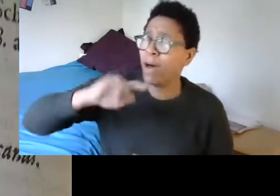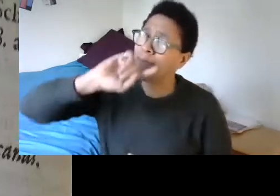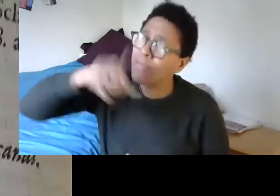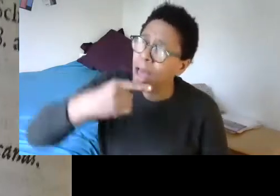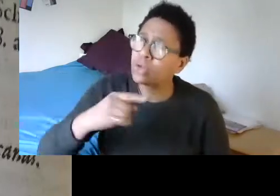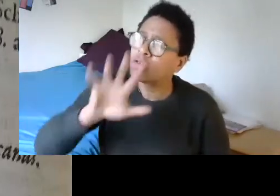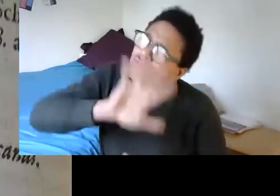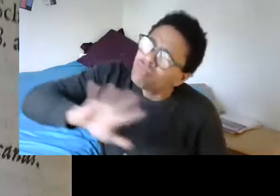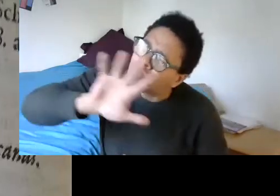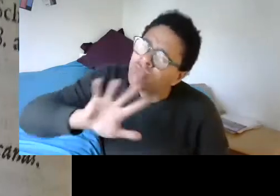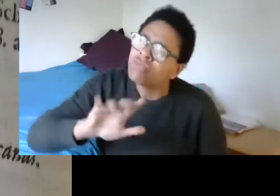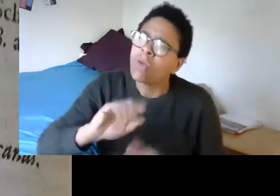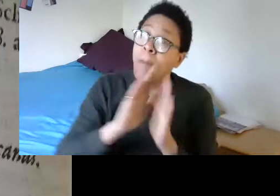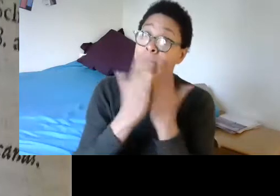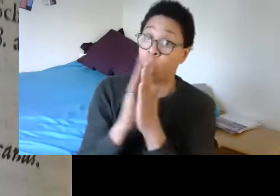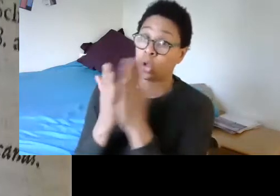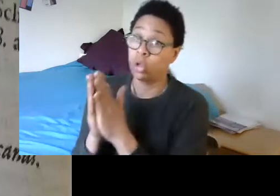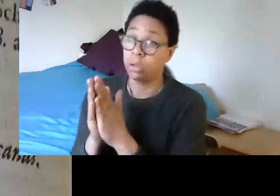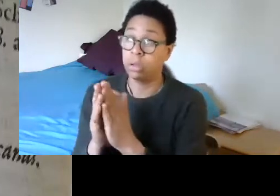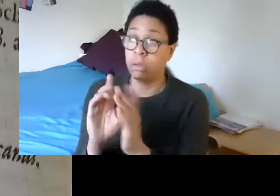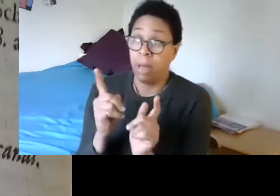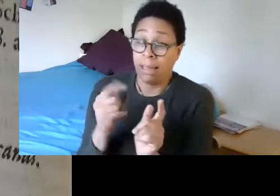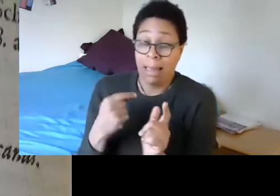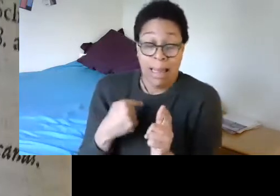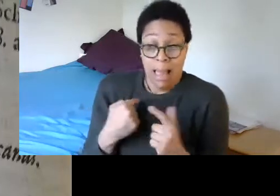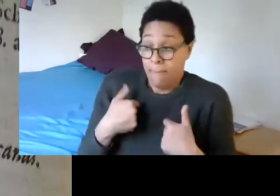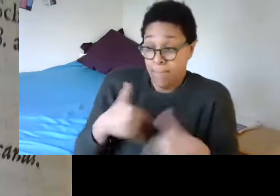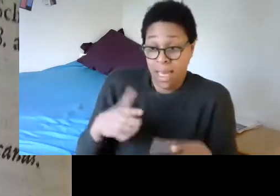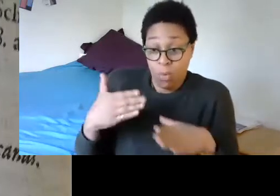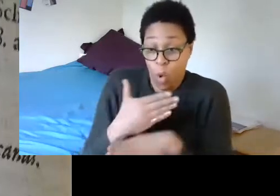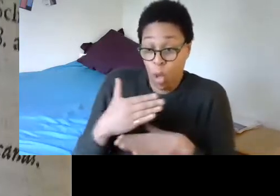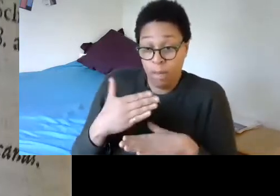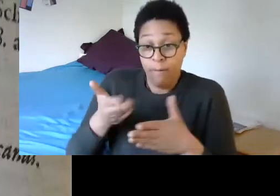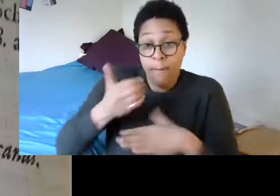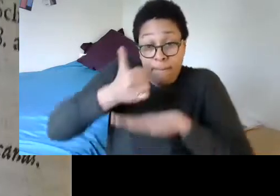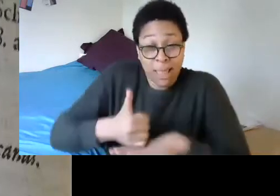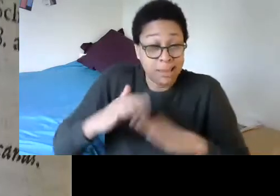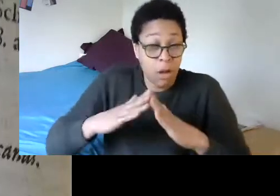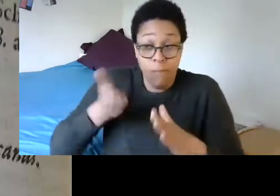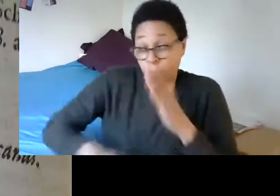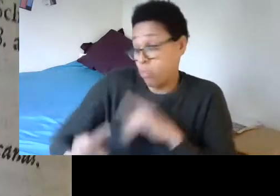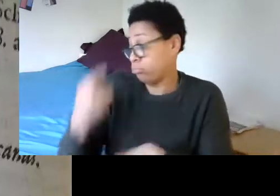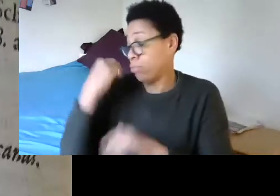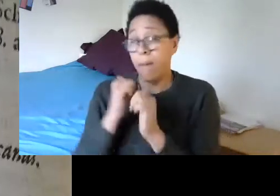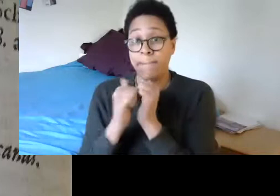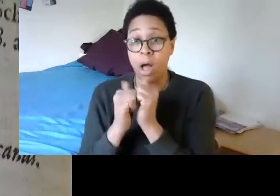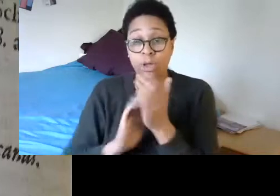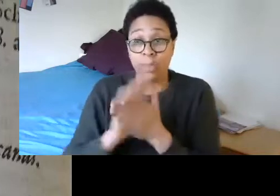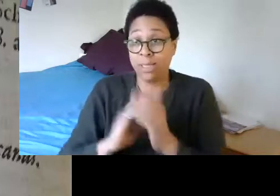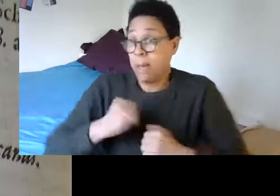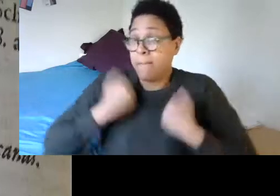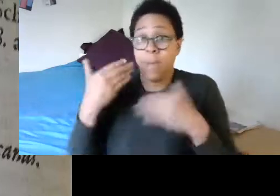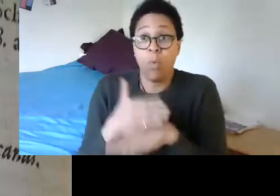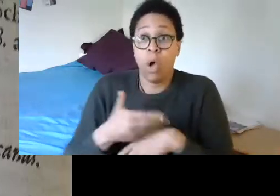can imagine, working from home since March has halted a lot of this work for the time being. While the officially